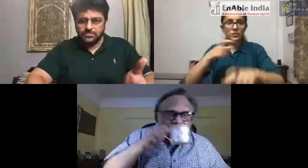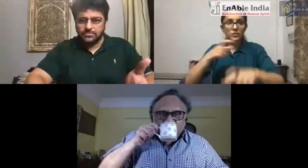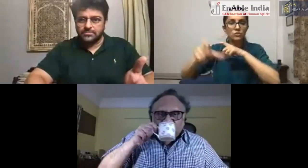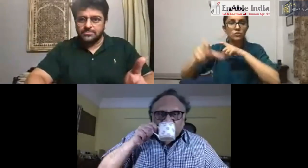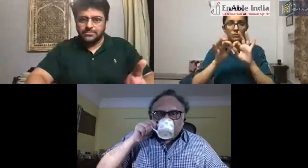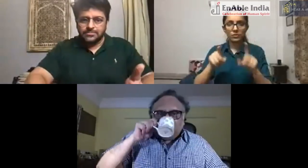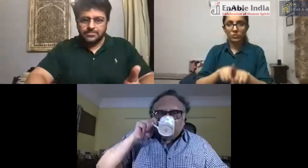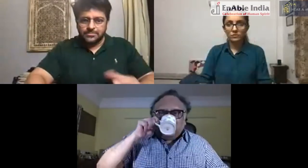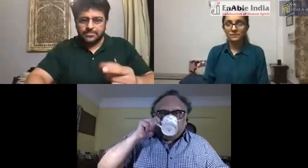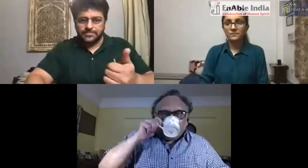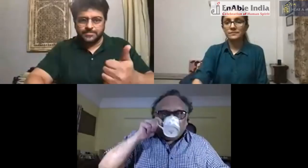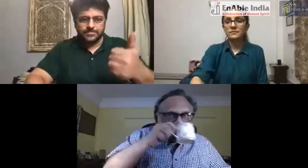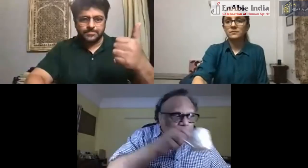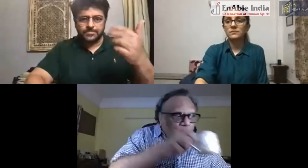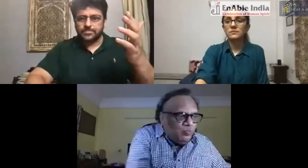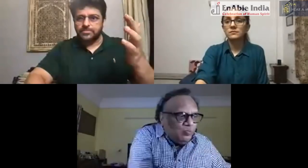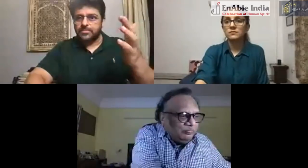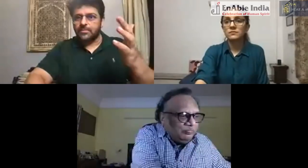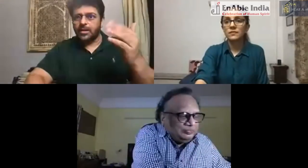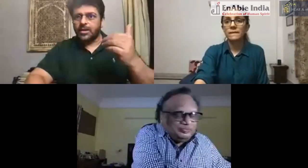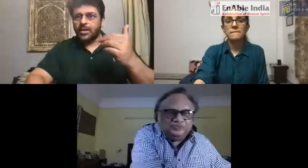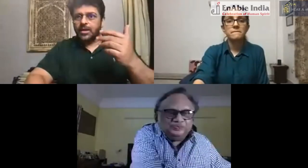Yeah, we'll switch the interpreter also.